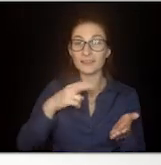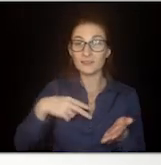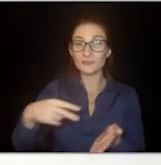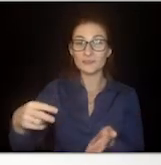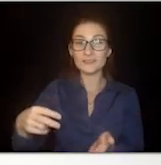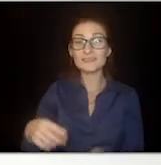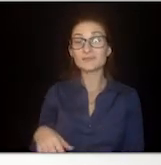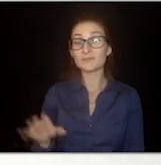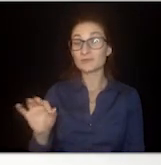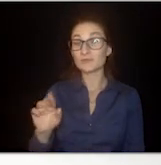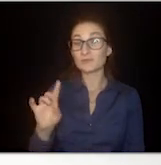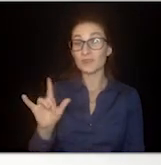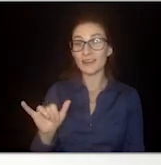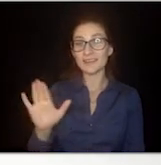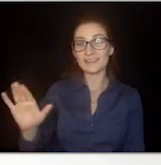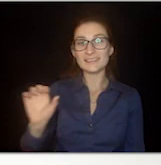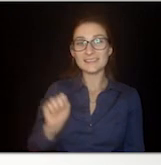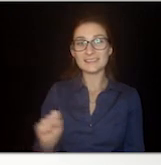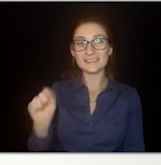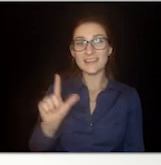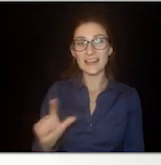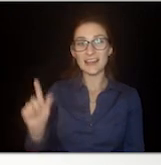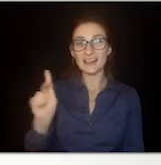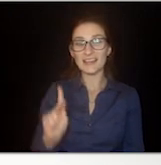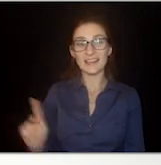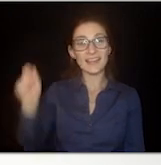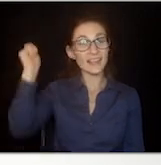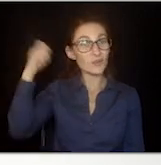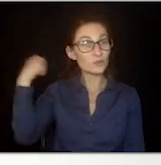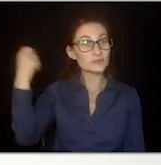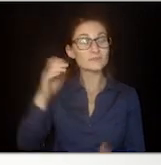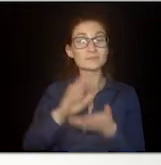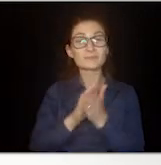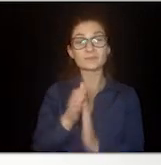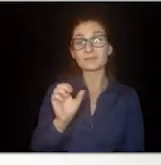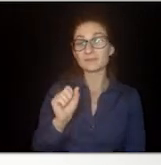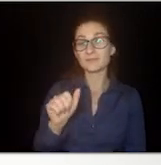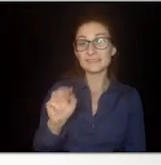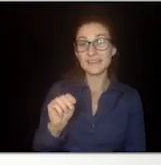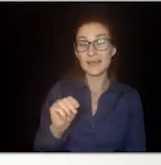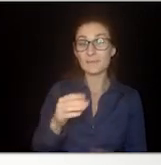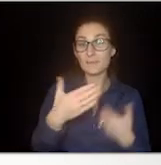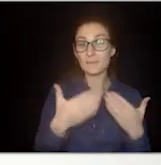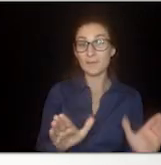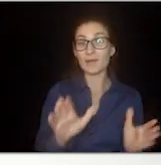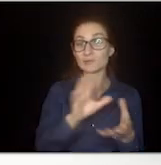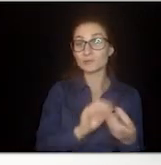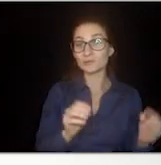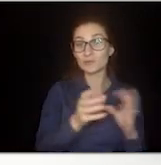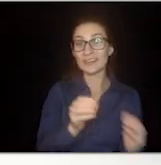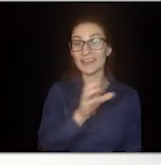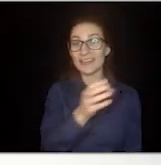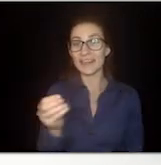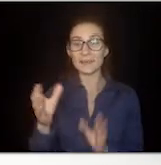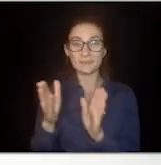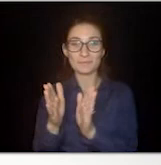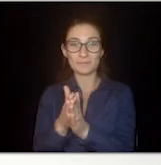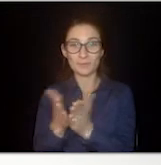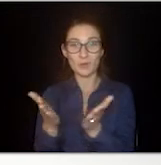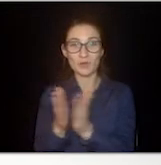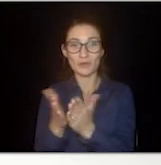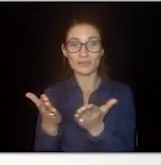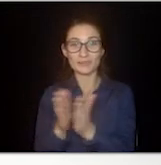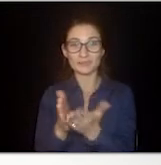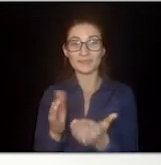Literacy. Freddie's SLK hair routine becomes a Sam box story and book. Freddie builds a